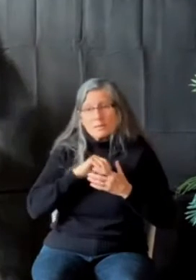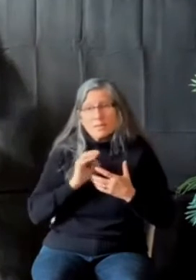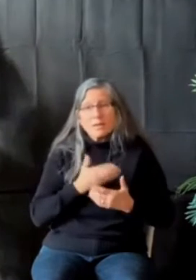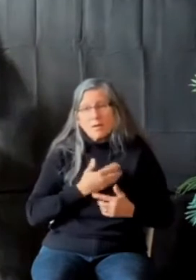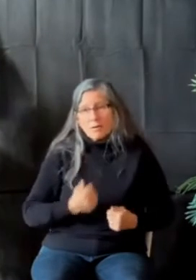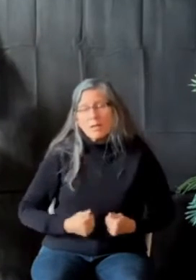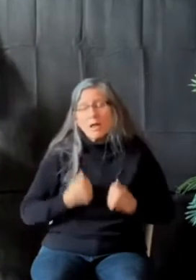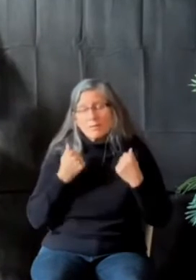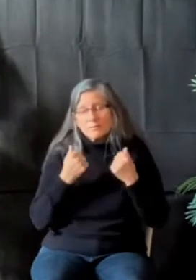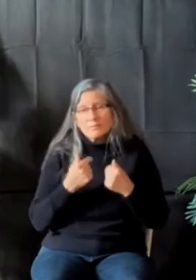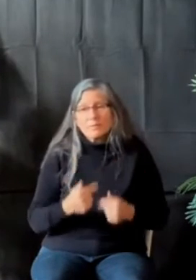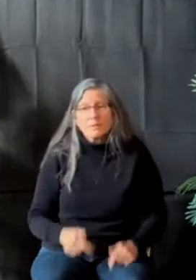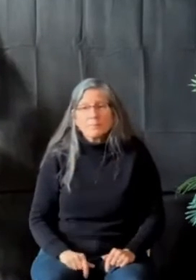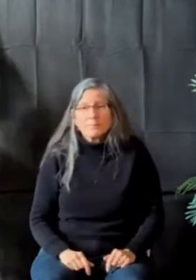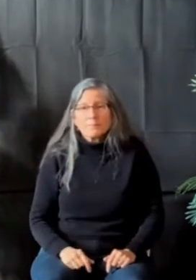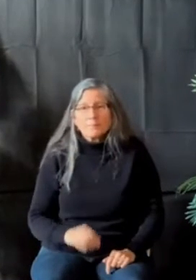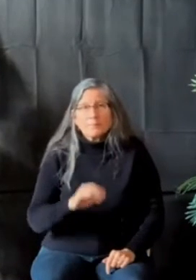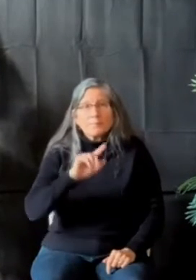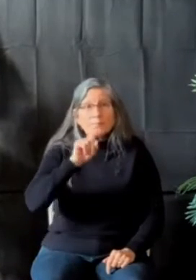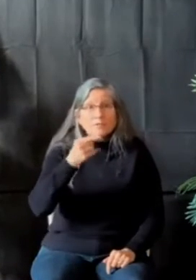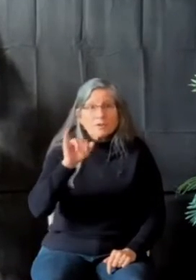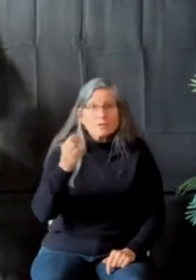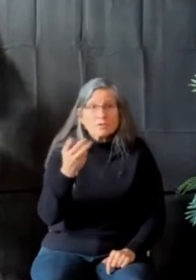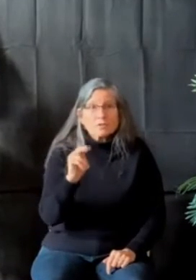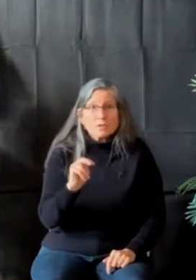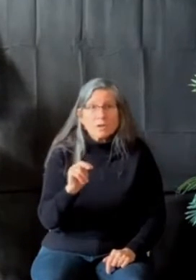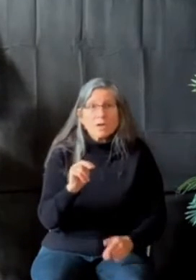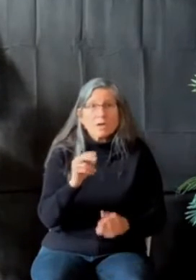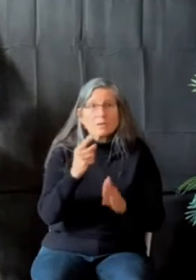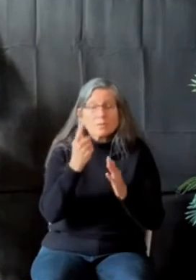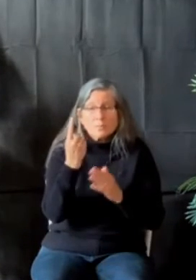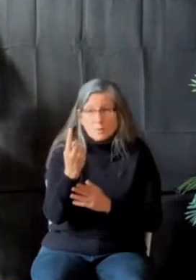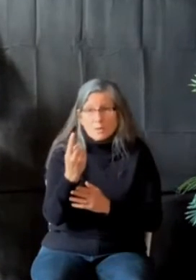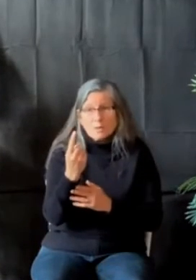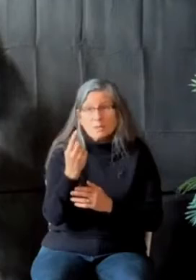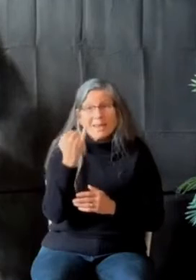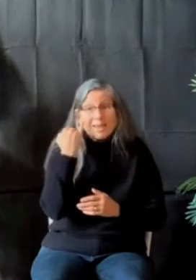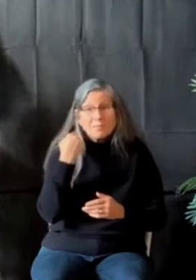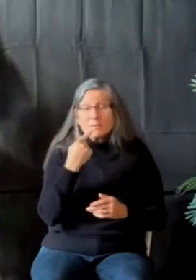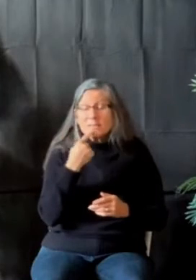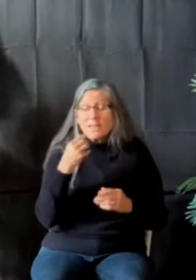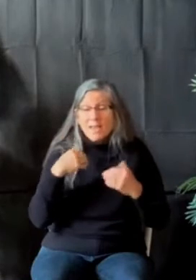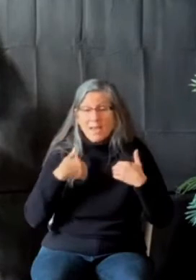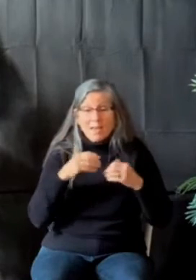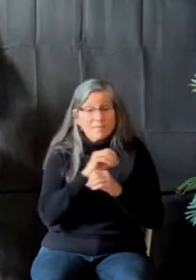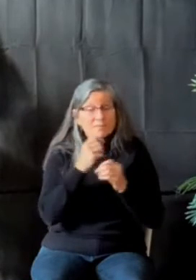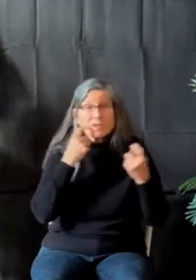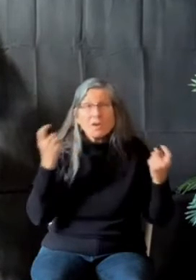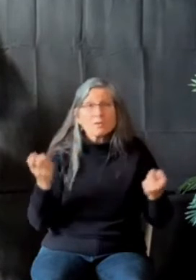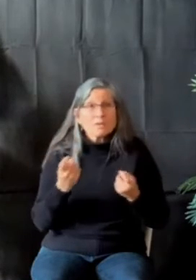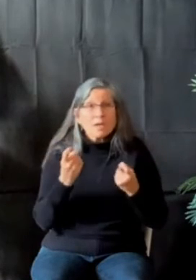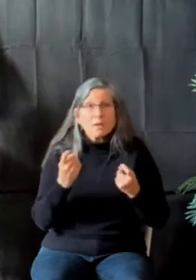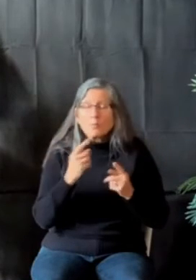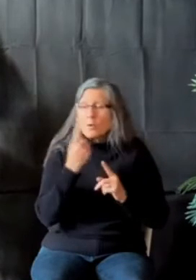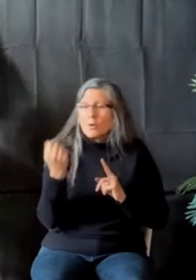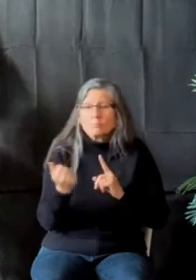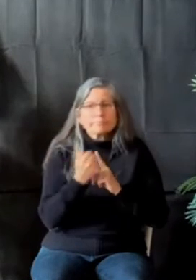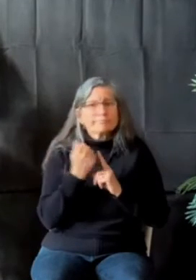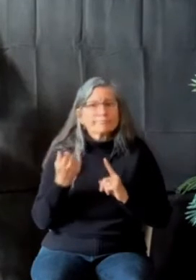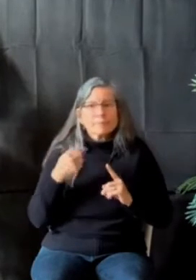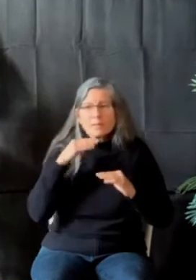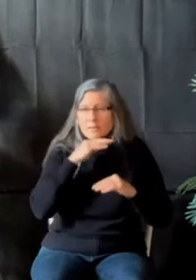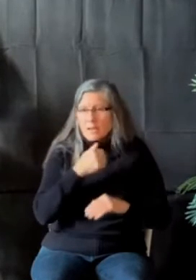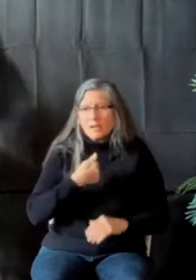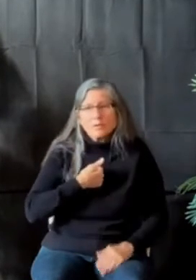1 John 1. If we say we have no sin, we are only fooling ourselves and refusing to accept the truth.